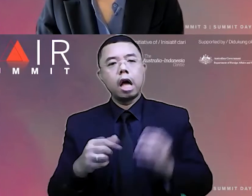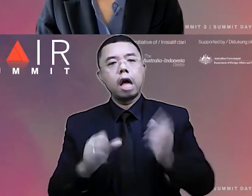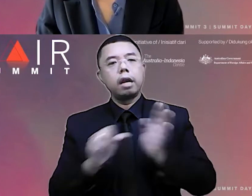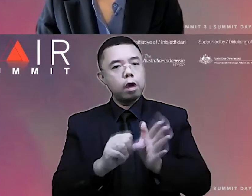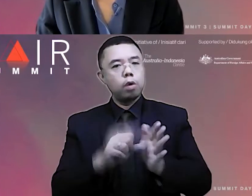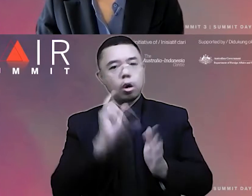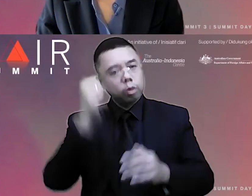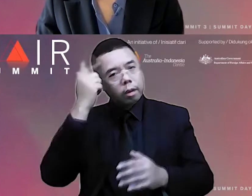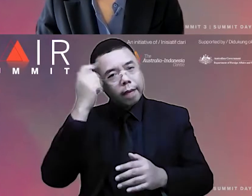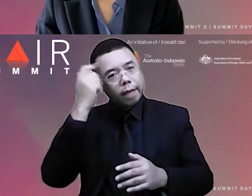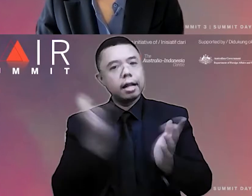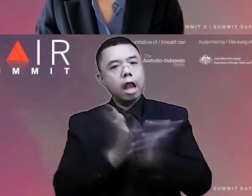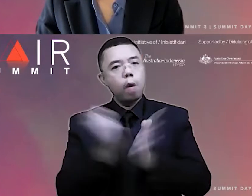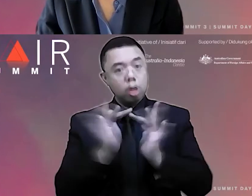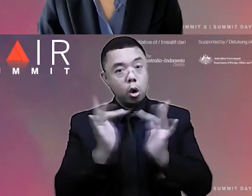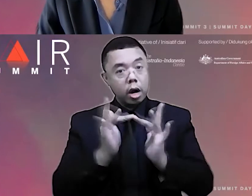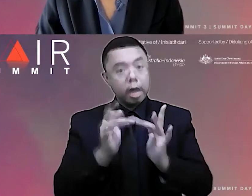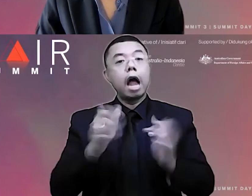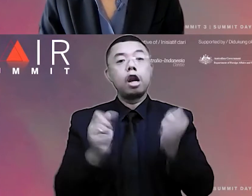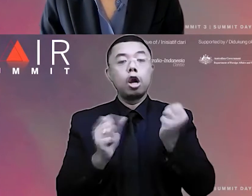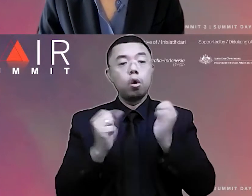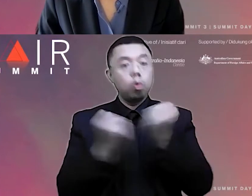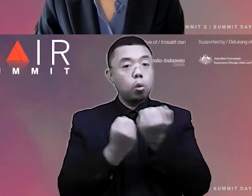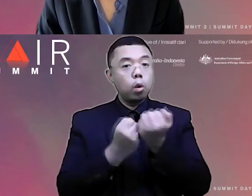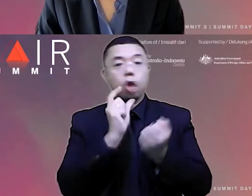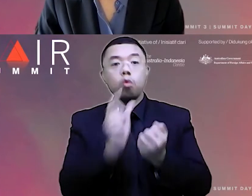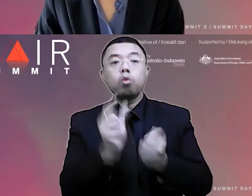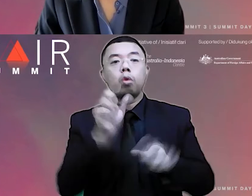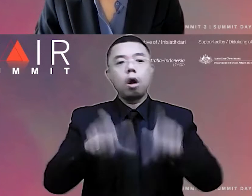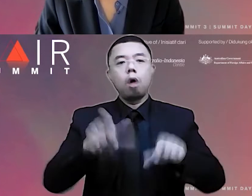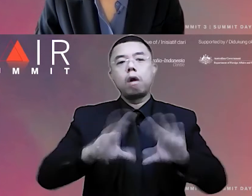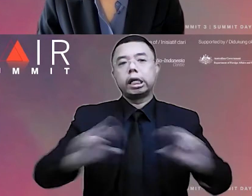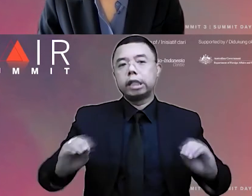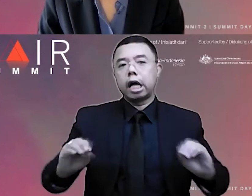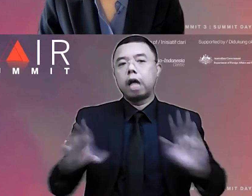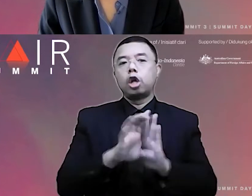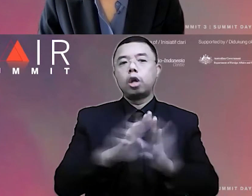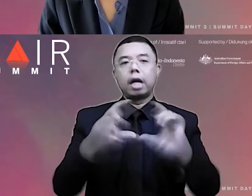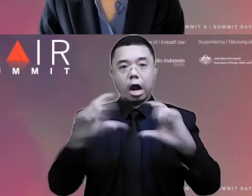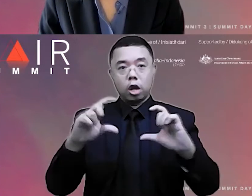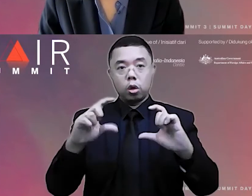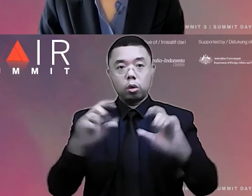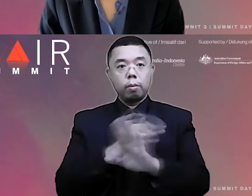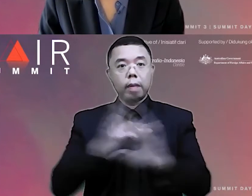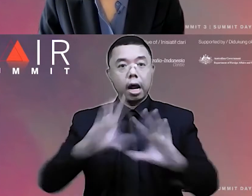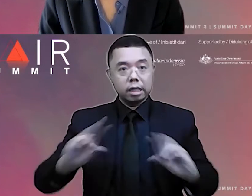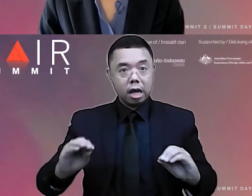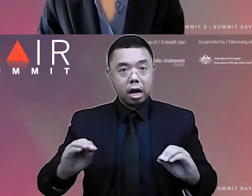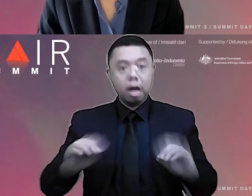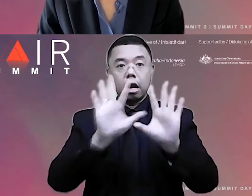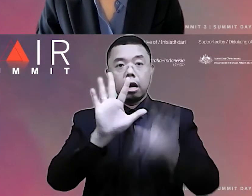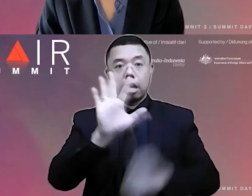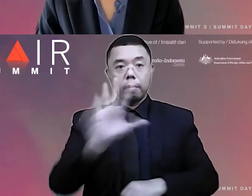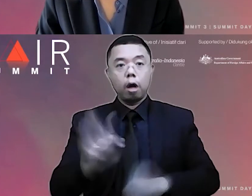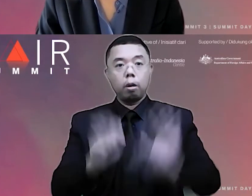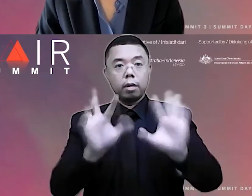workforce for example, for pre-employment cards for 5.9 million people and wage subsidy to